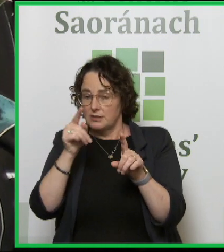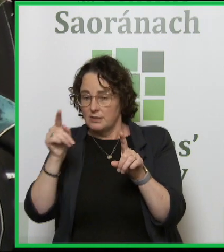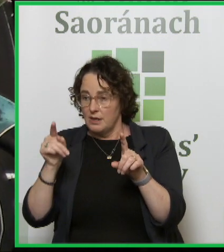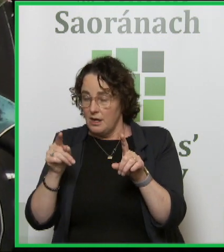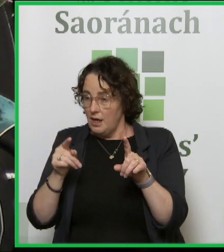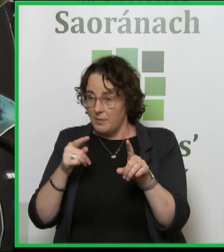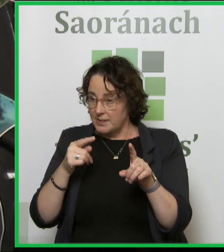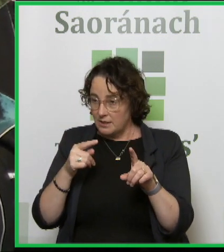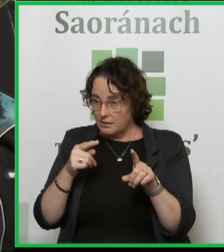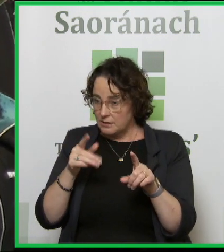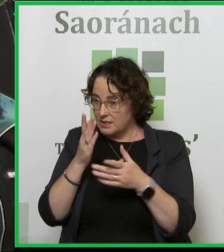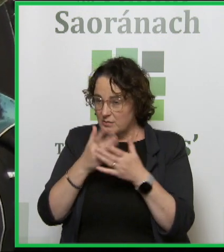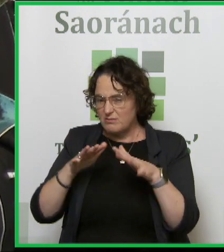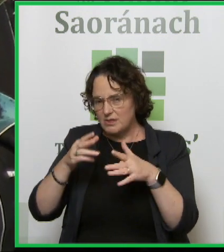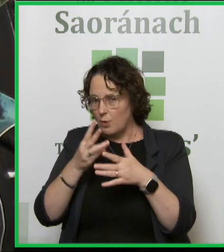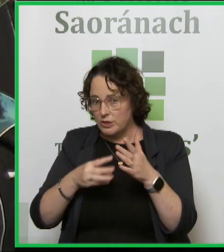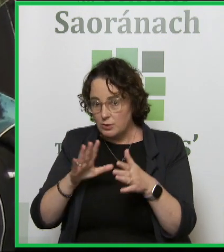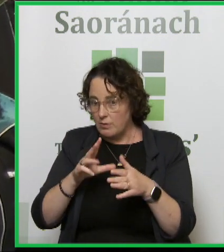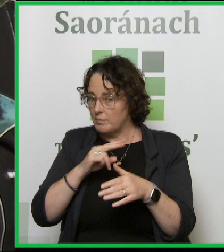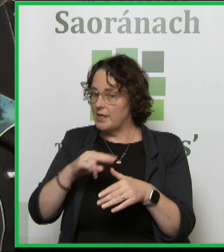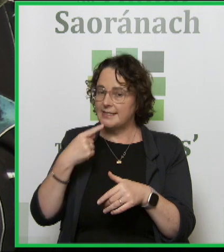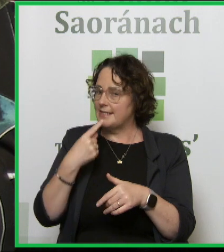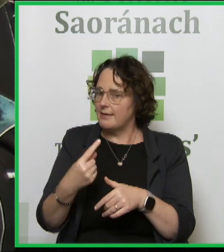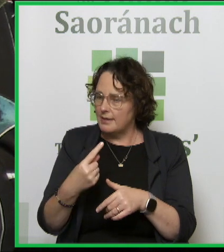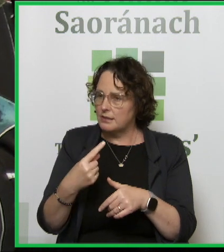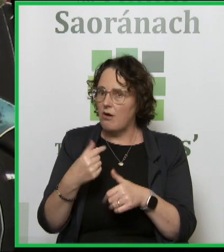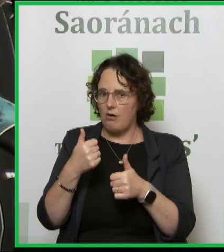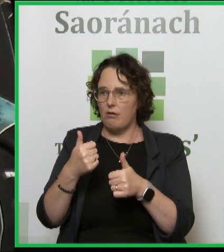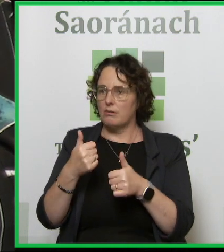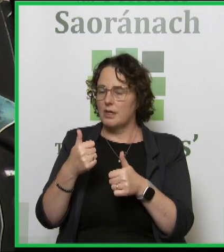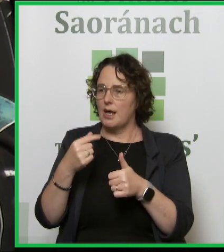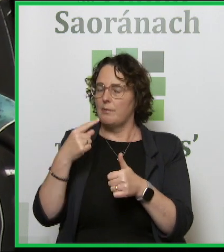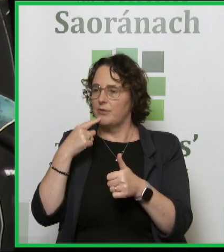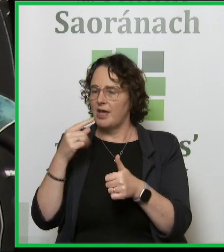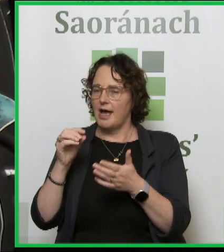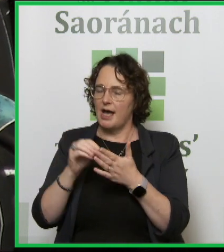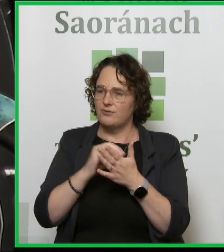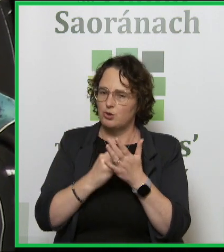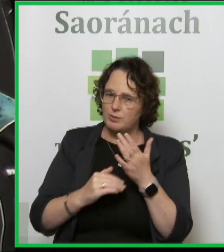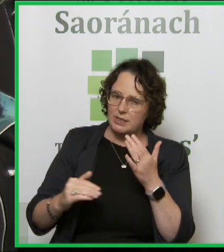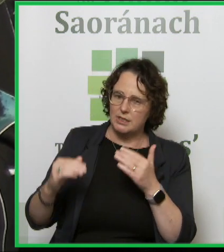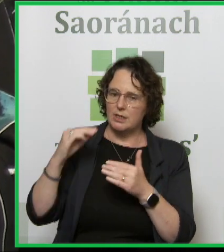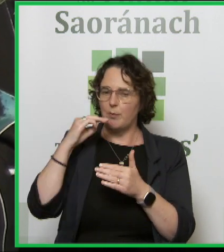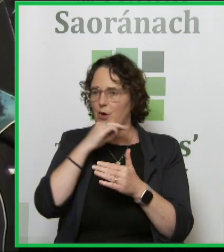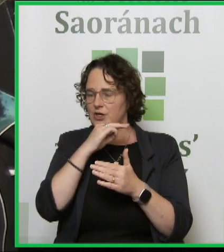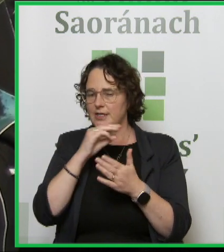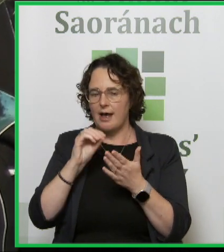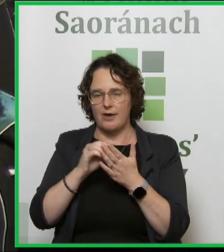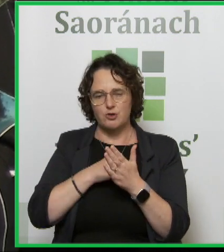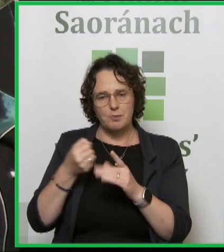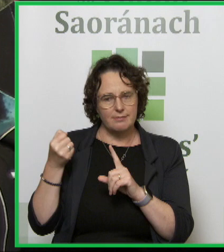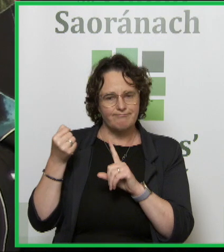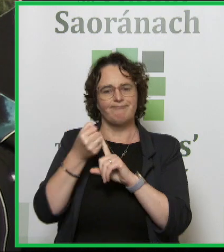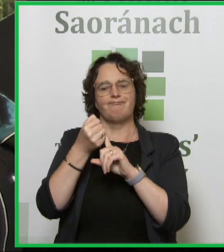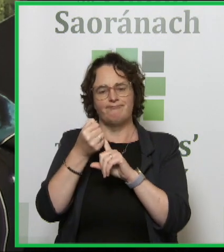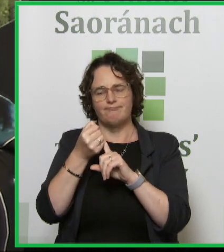none of them are worthy, but they have to be important and they have to have impact. And you have to be able to say